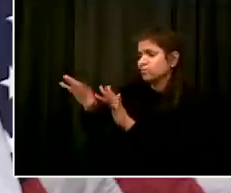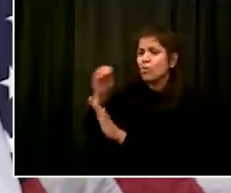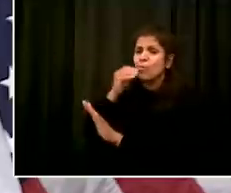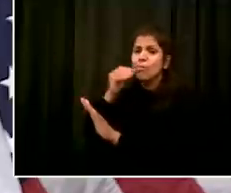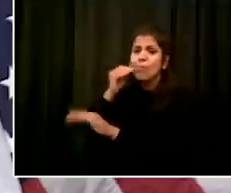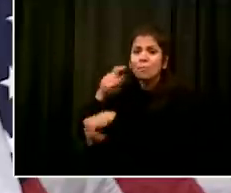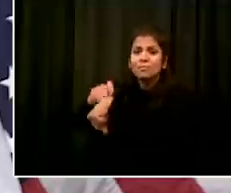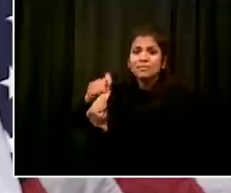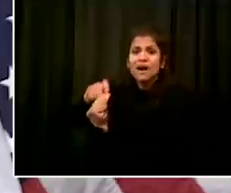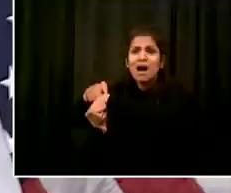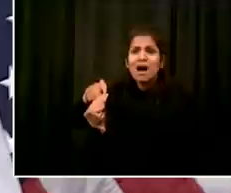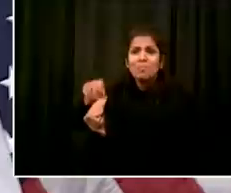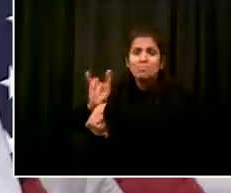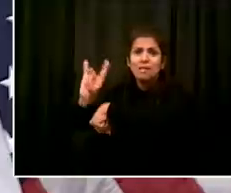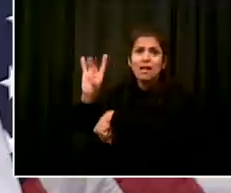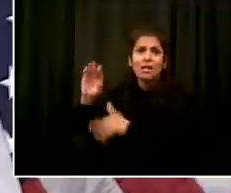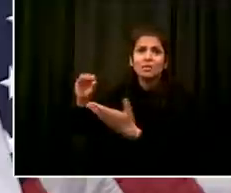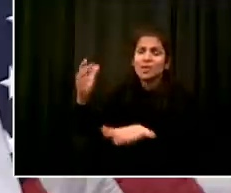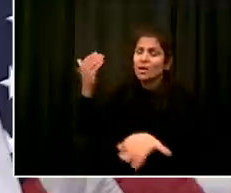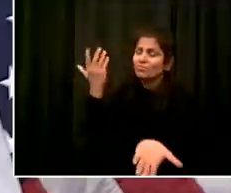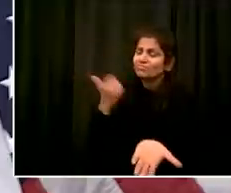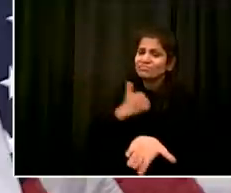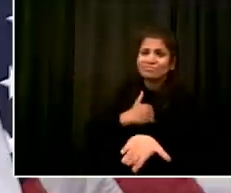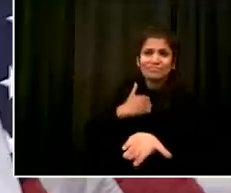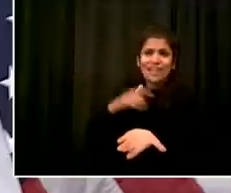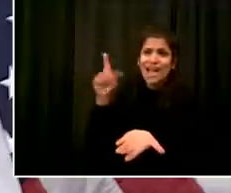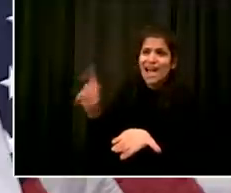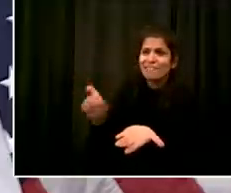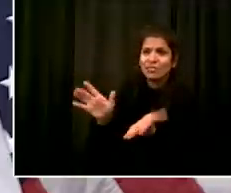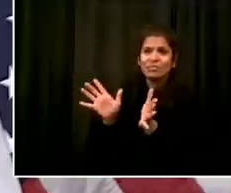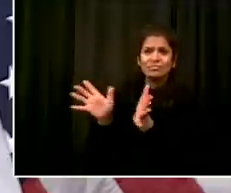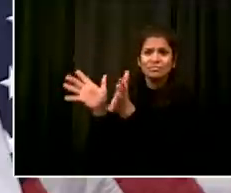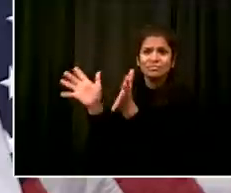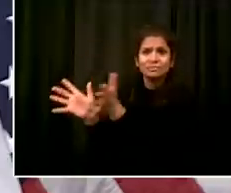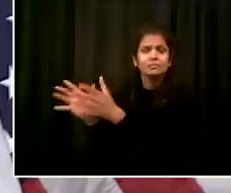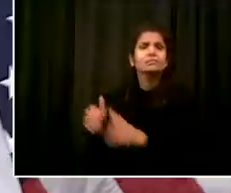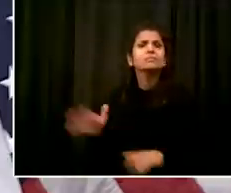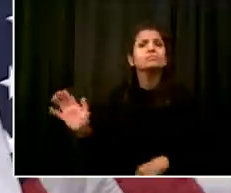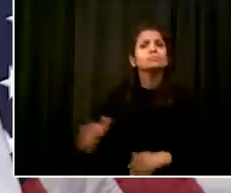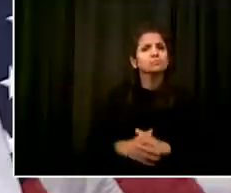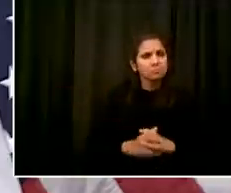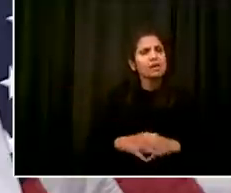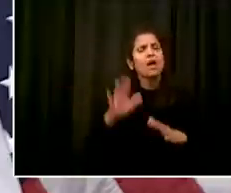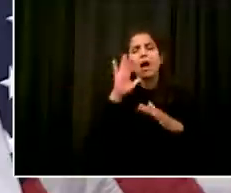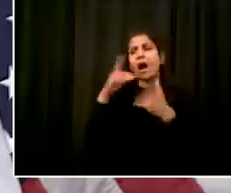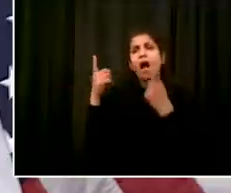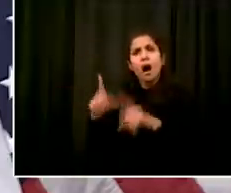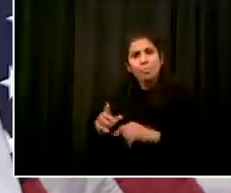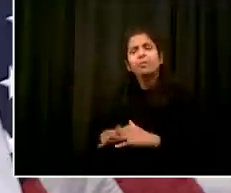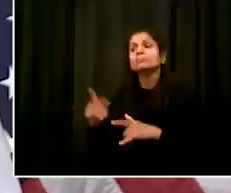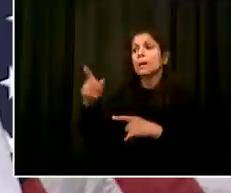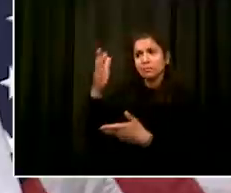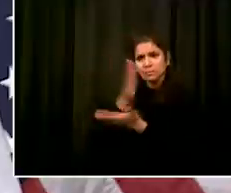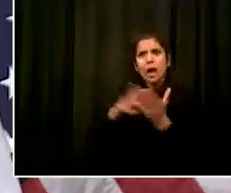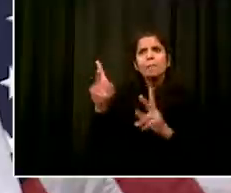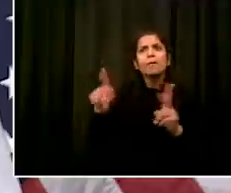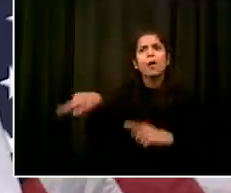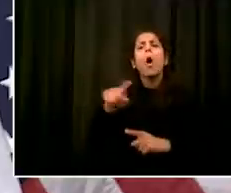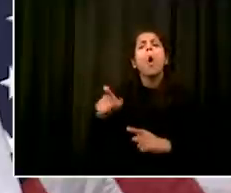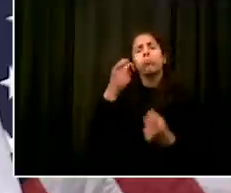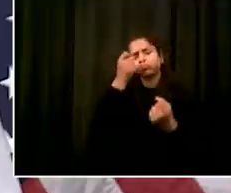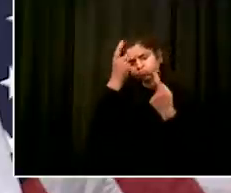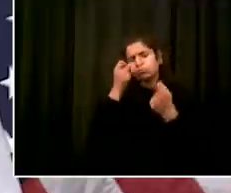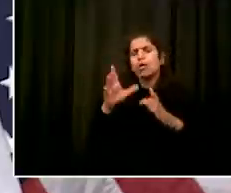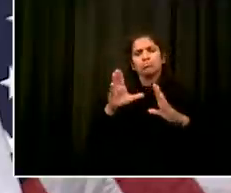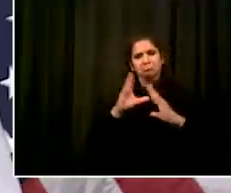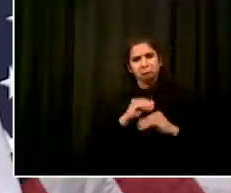that's what happened. And then as people were going back the other way, I went to see that happening and I saw people peacefully dispersing. So it